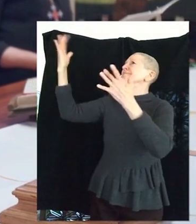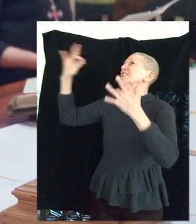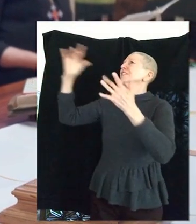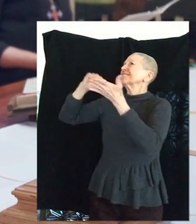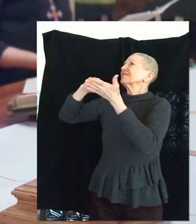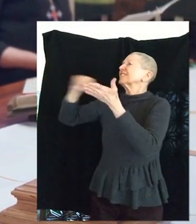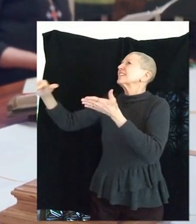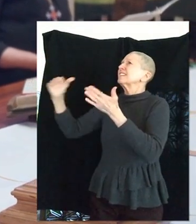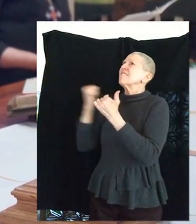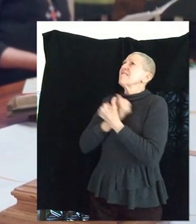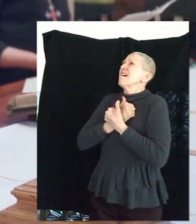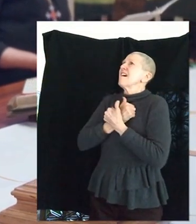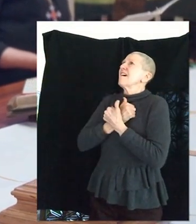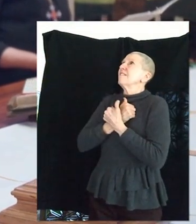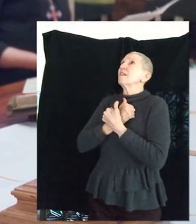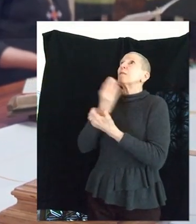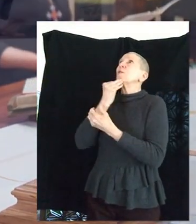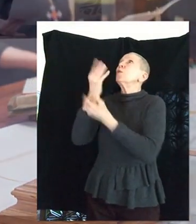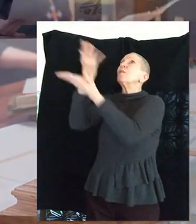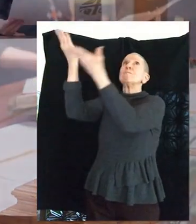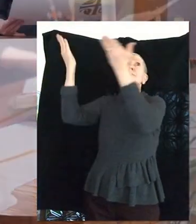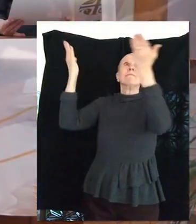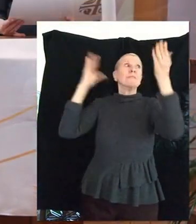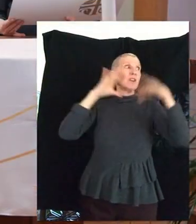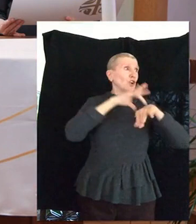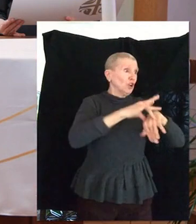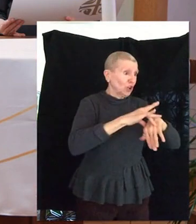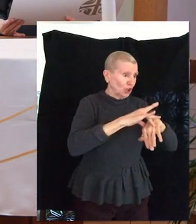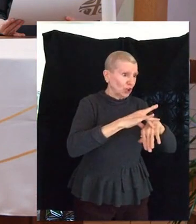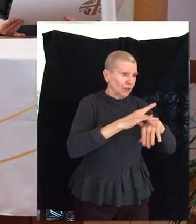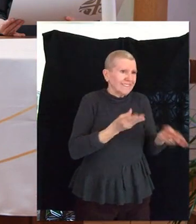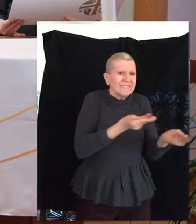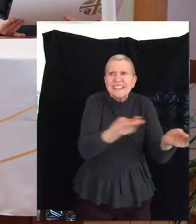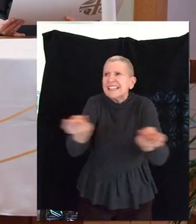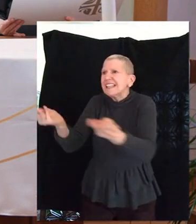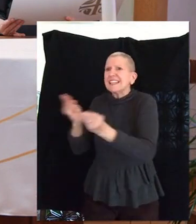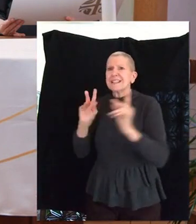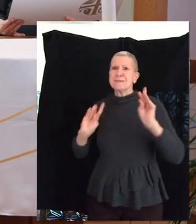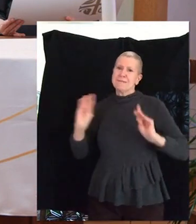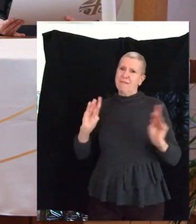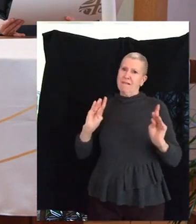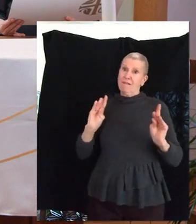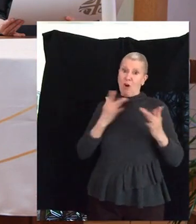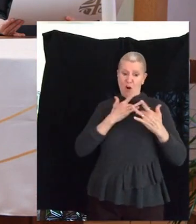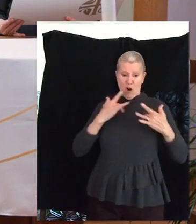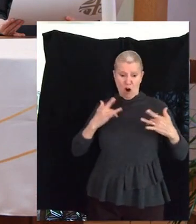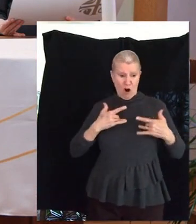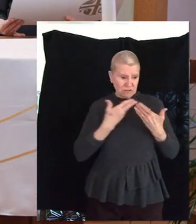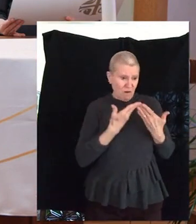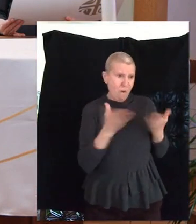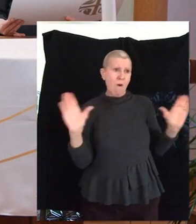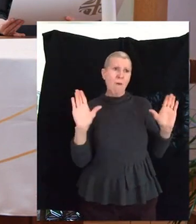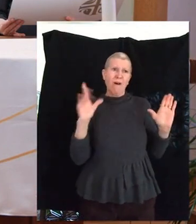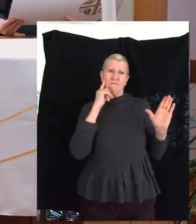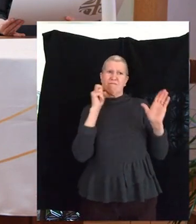earth and nourish your whole creation. Turn our hearts toward those who hunger in any